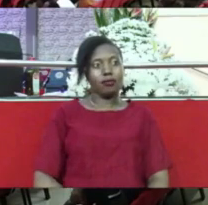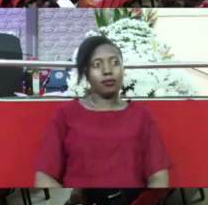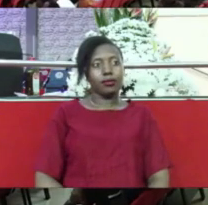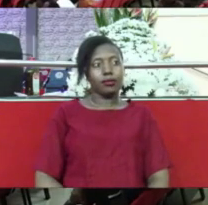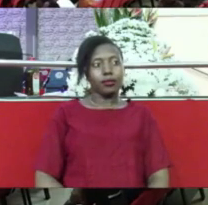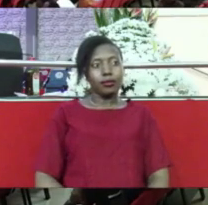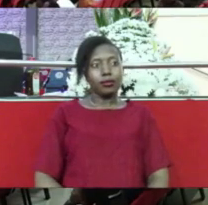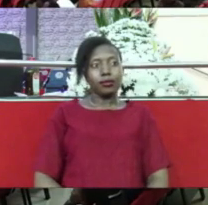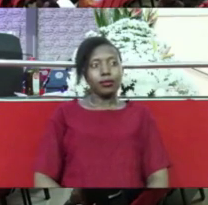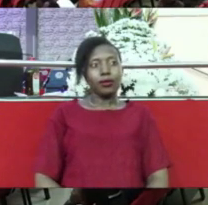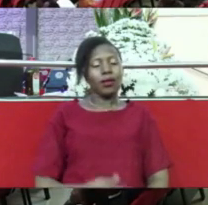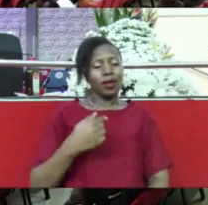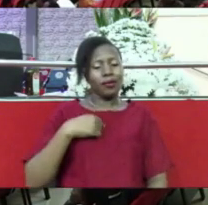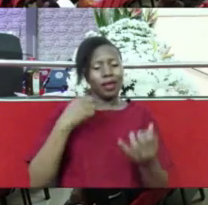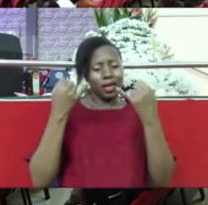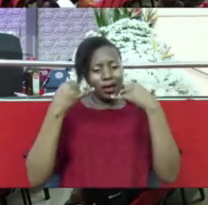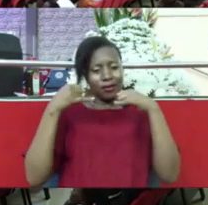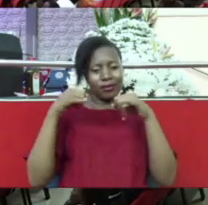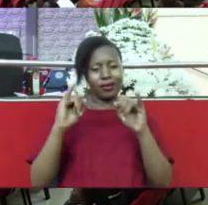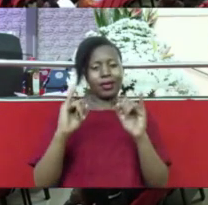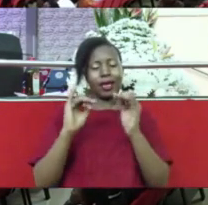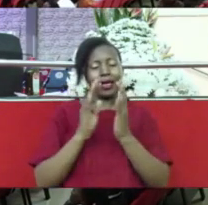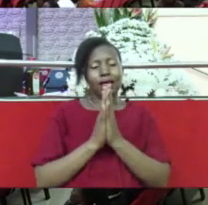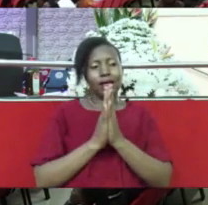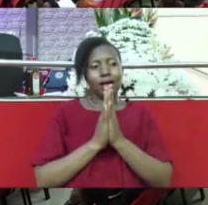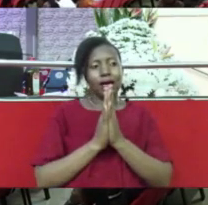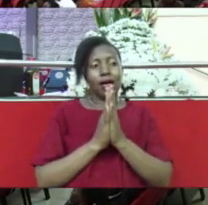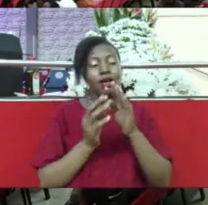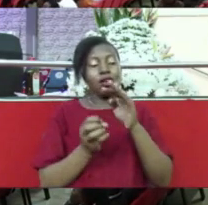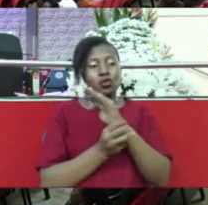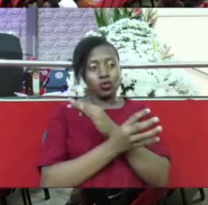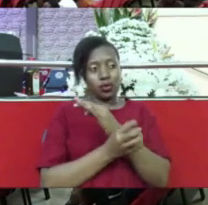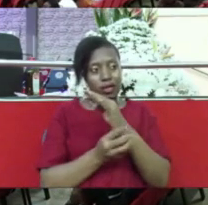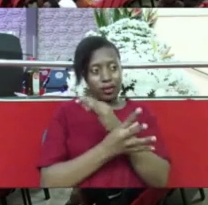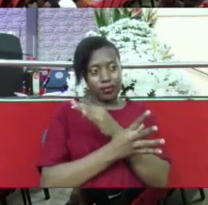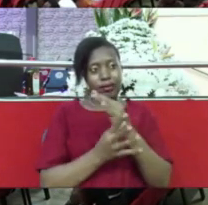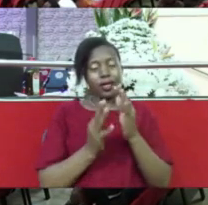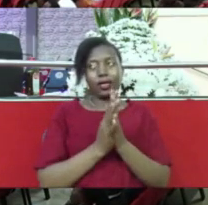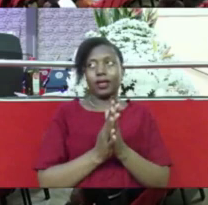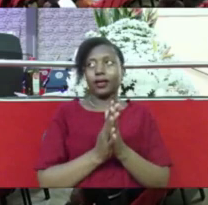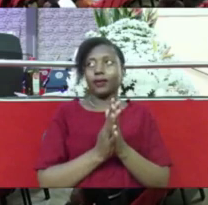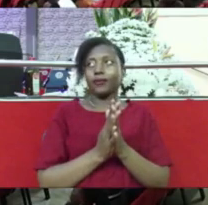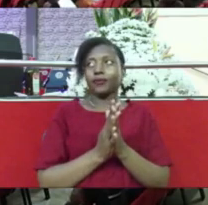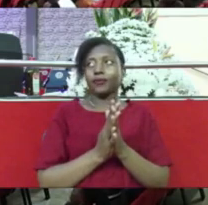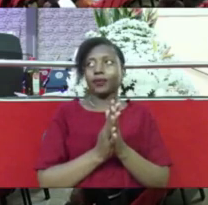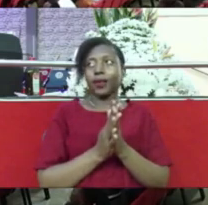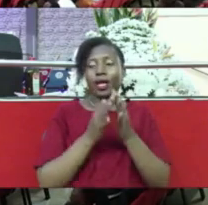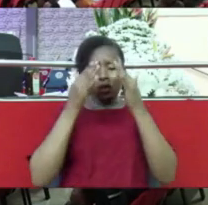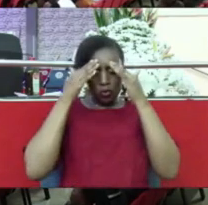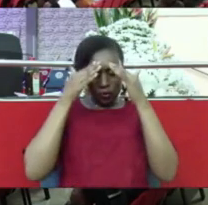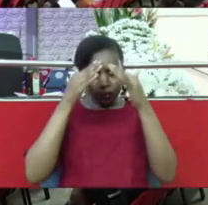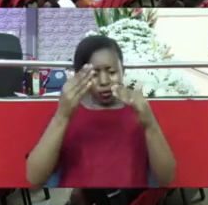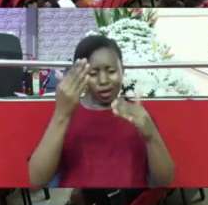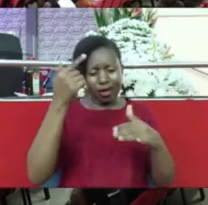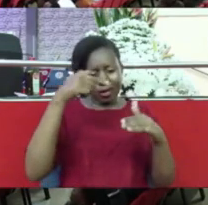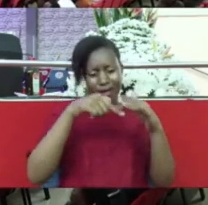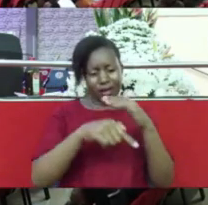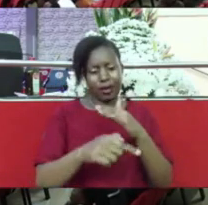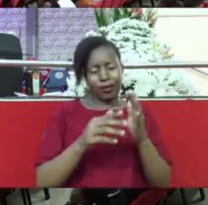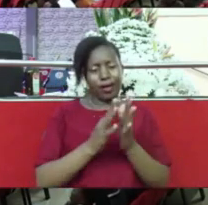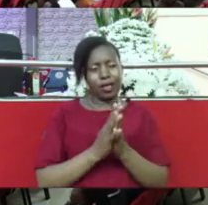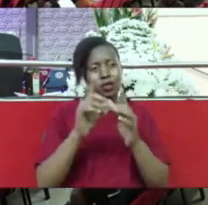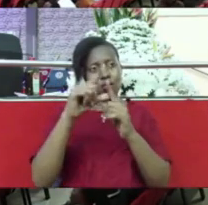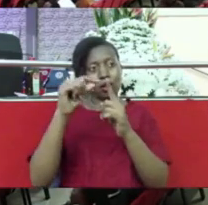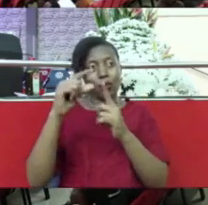Kujiloesha. I've tried to put an acronym in it. Nimejaribu kulipatia tafsiri tofauti. To soak in the word of God. Kuloesha kwenye neno la Mungu. To soak